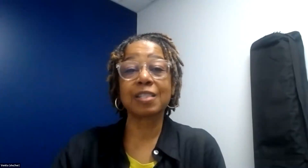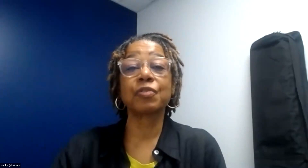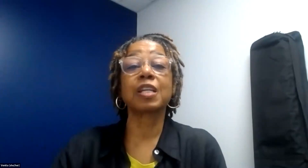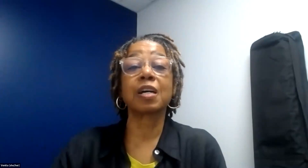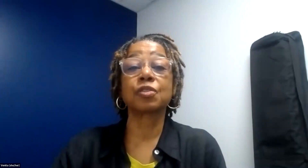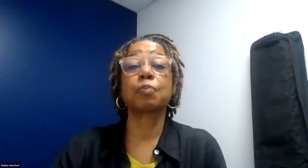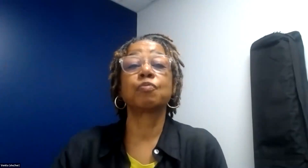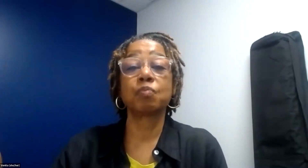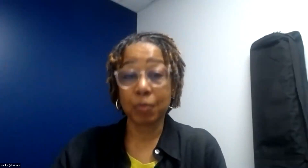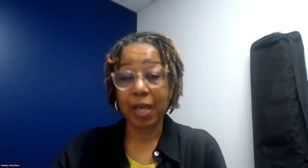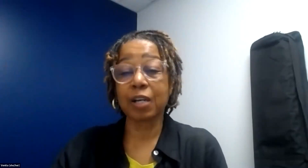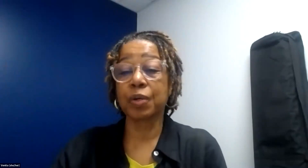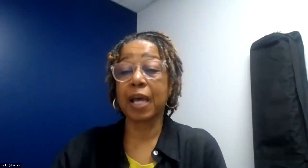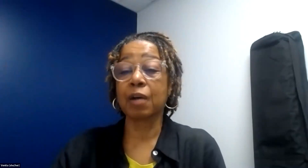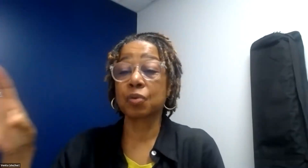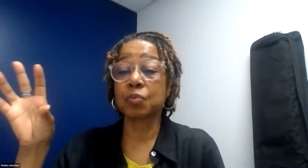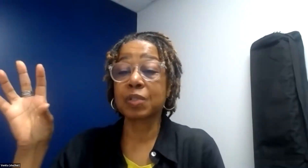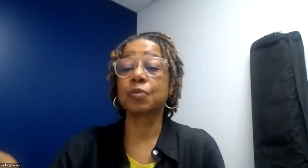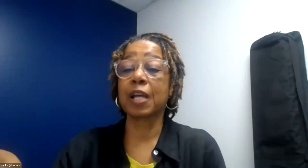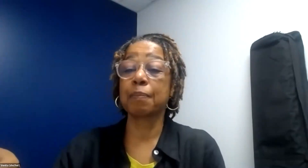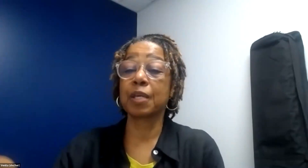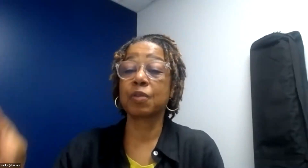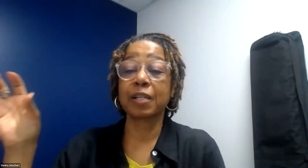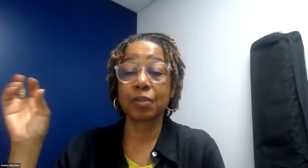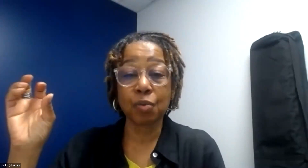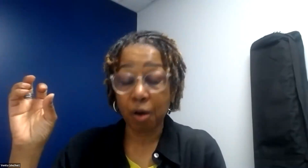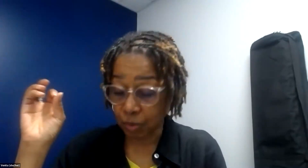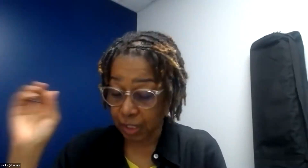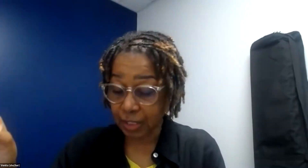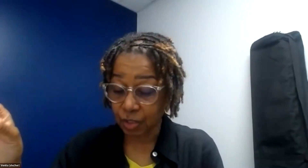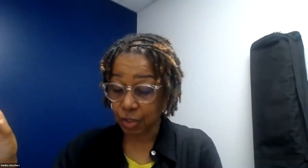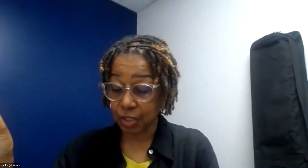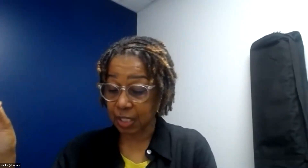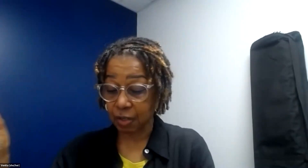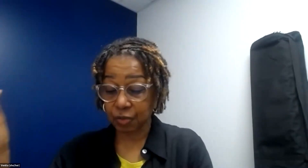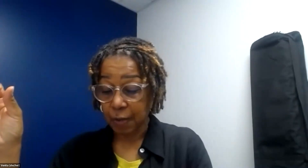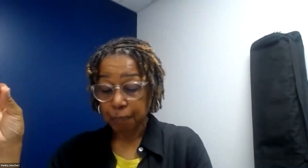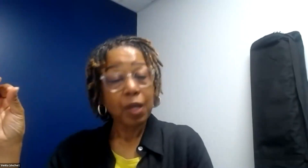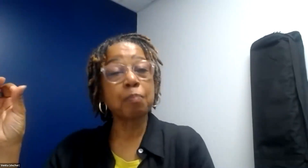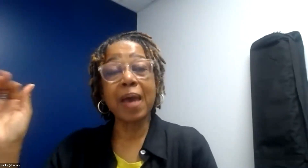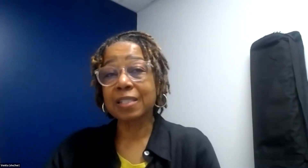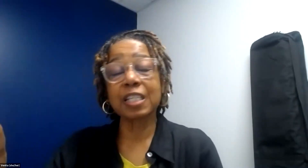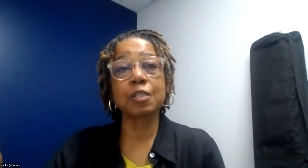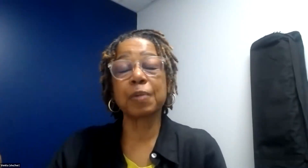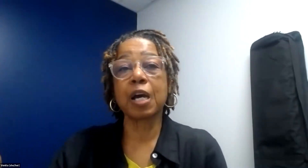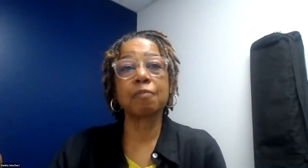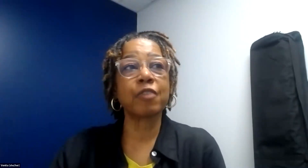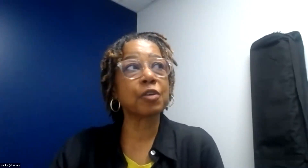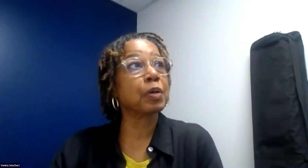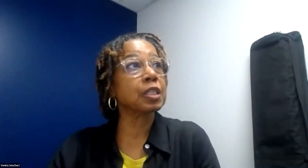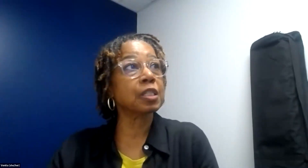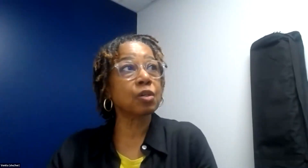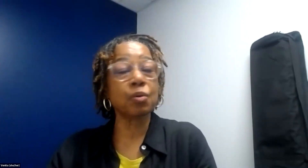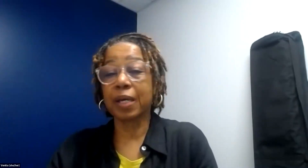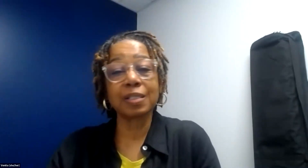protect myself and others from not going out. So that's what I mean, that you all listen to yourselves. Masking has become